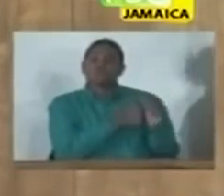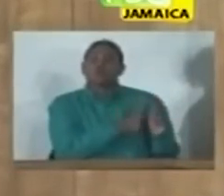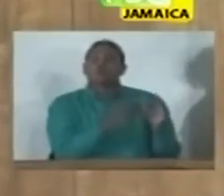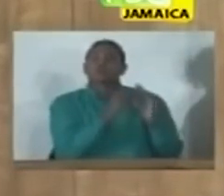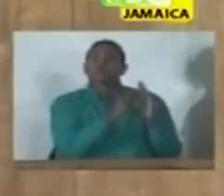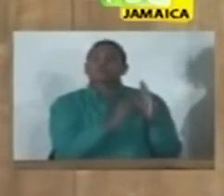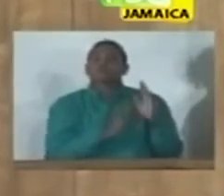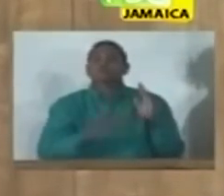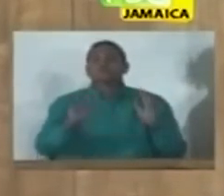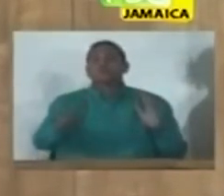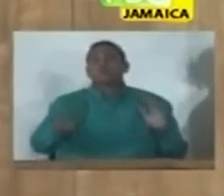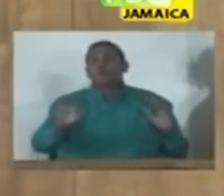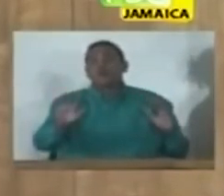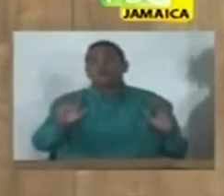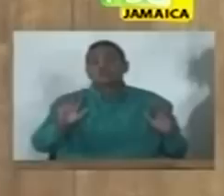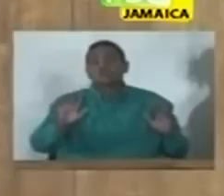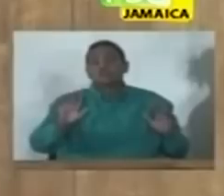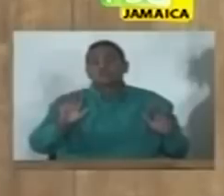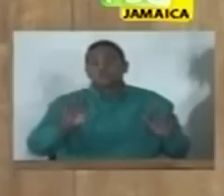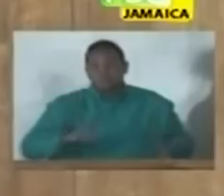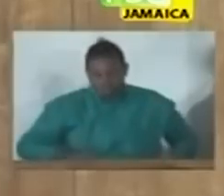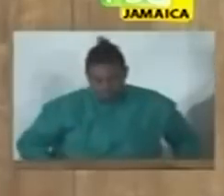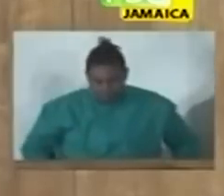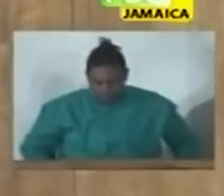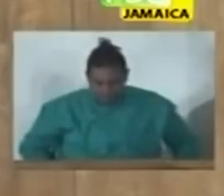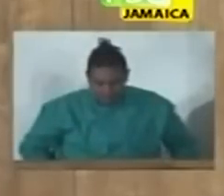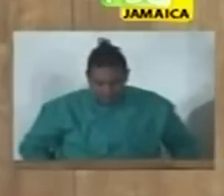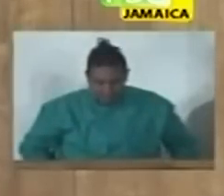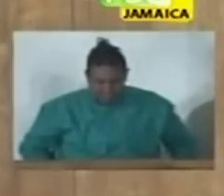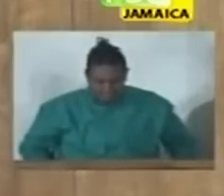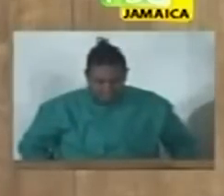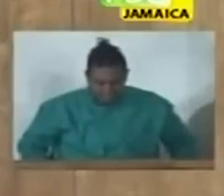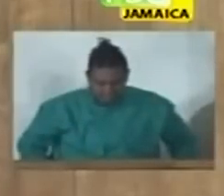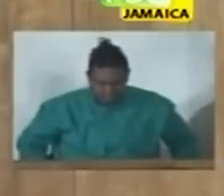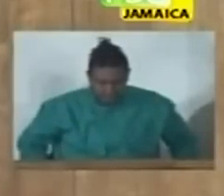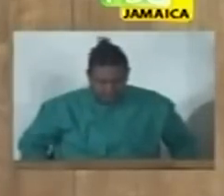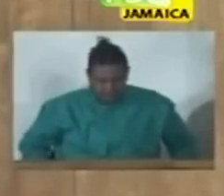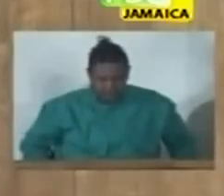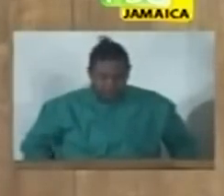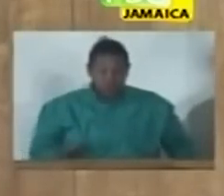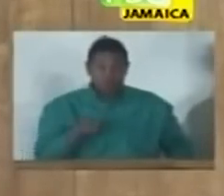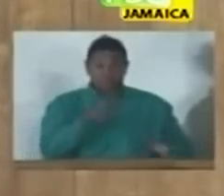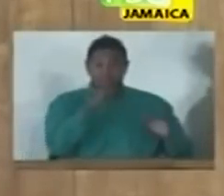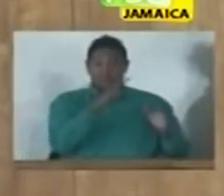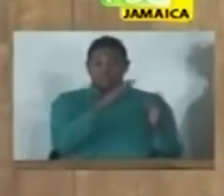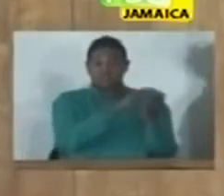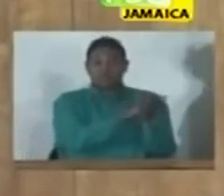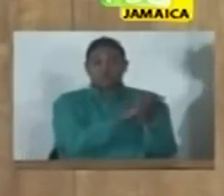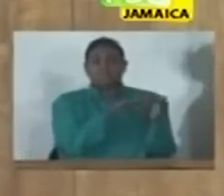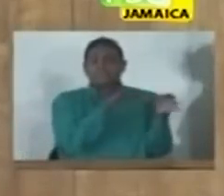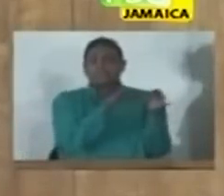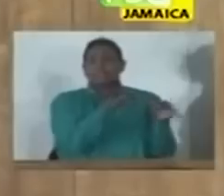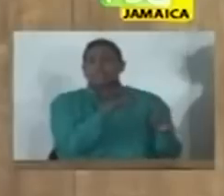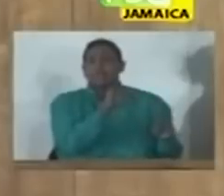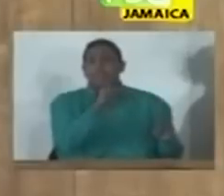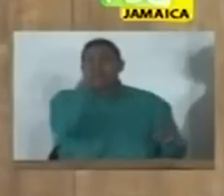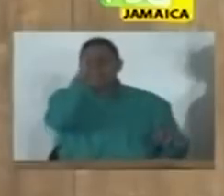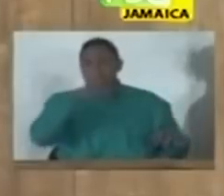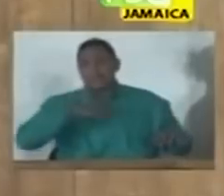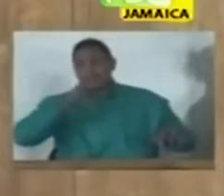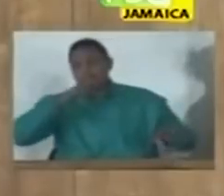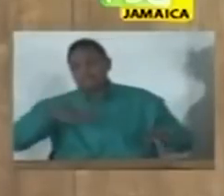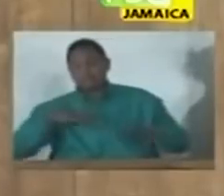In every bill that we deal with spouse, we say a spouse is defined by a male and female. But in this